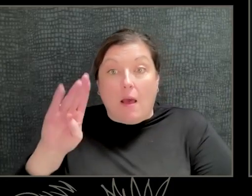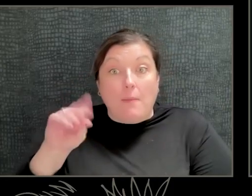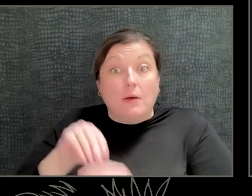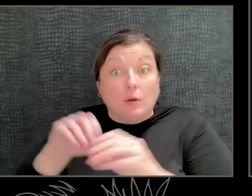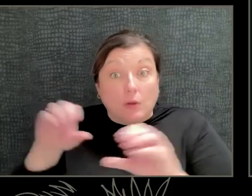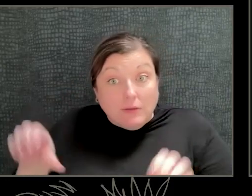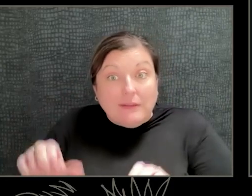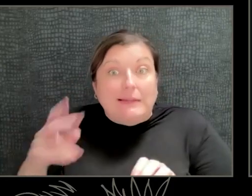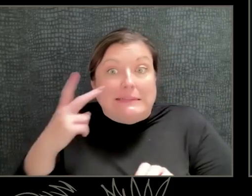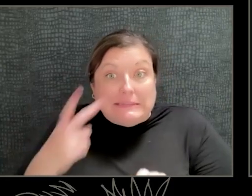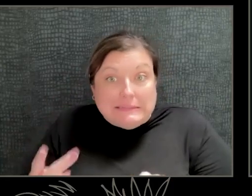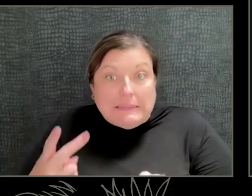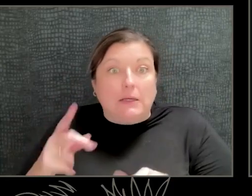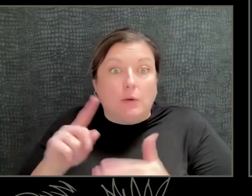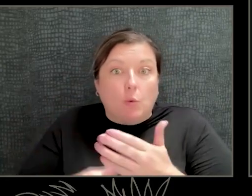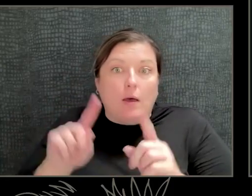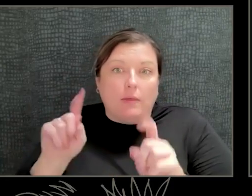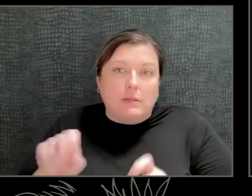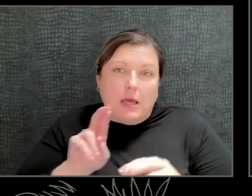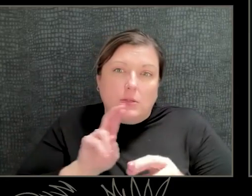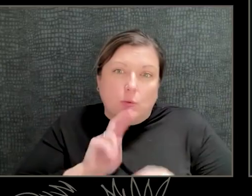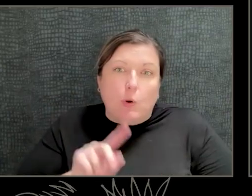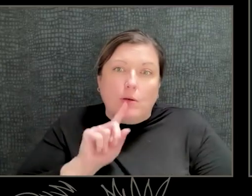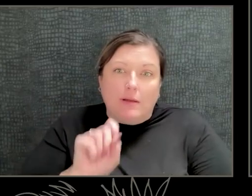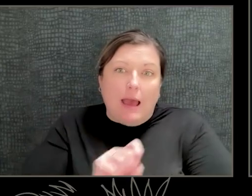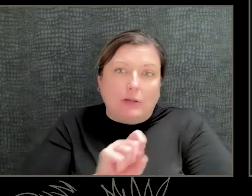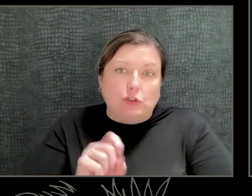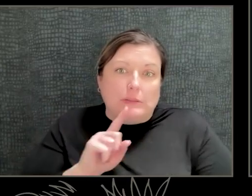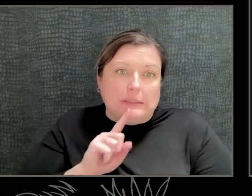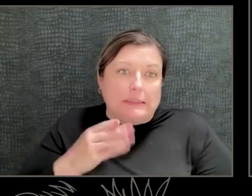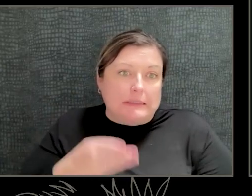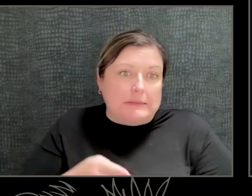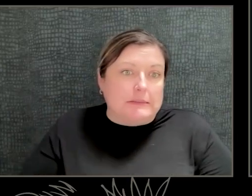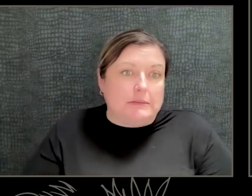actually see what the test report is.